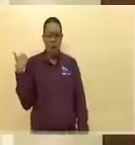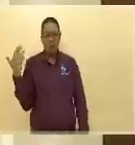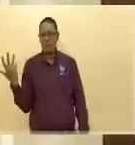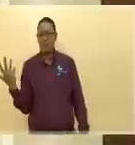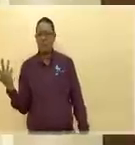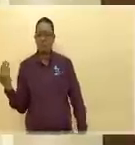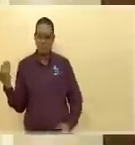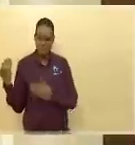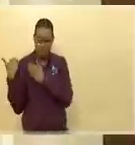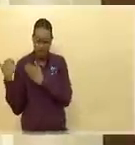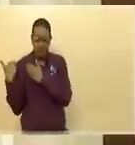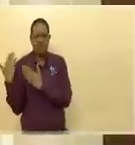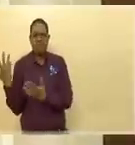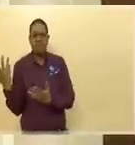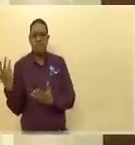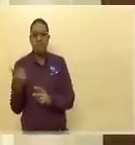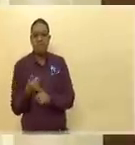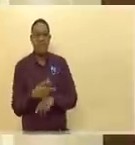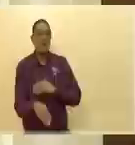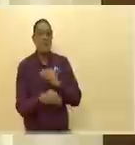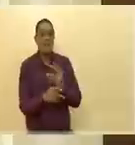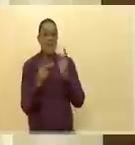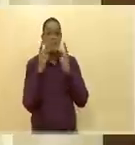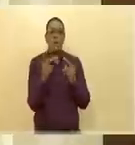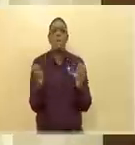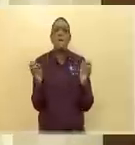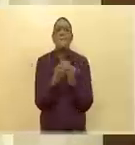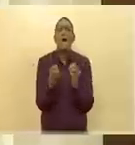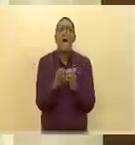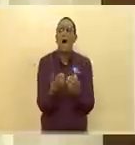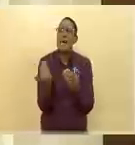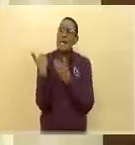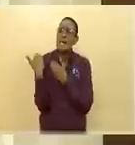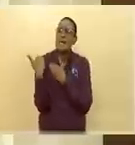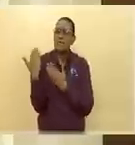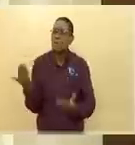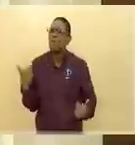And as the public demands greater accountability,